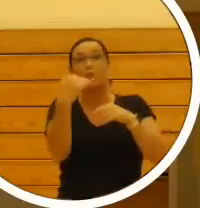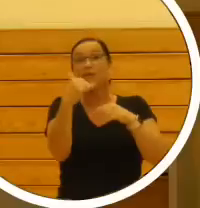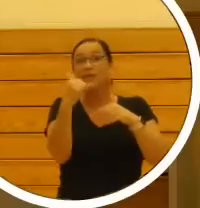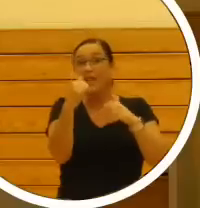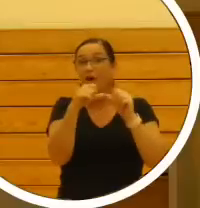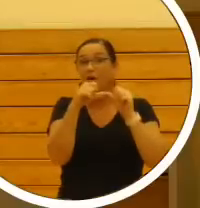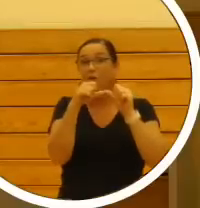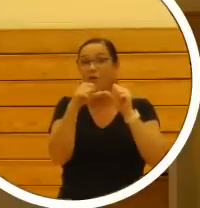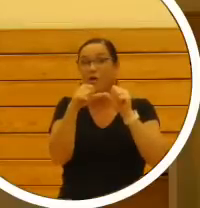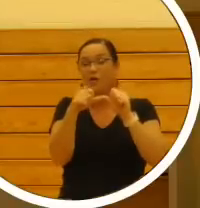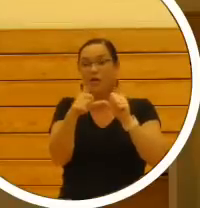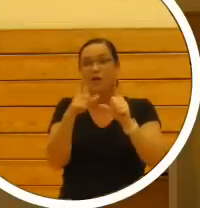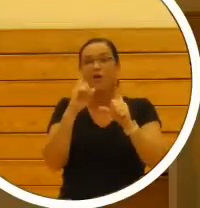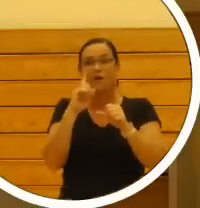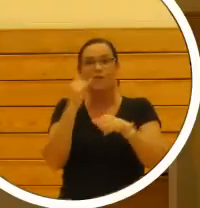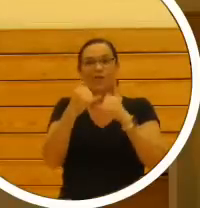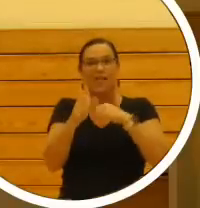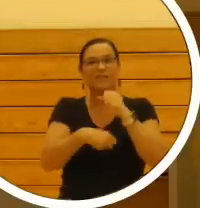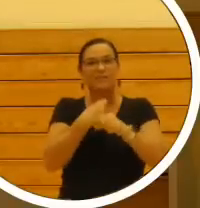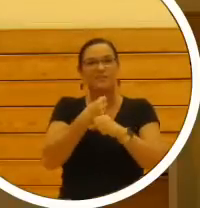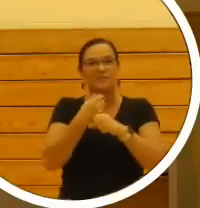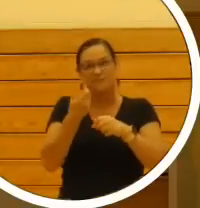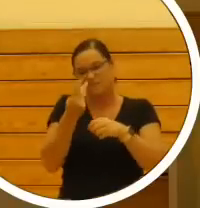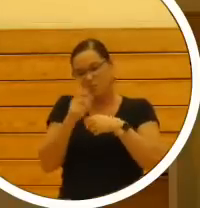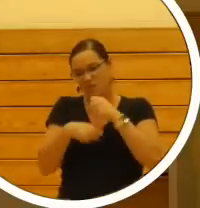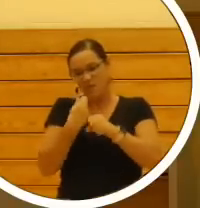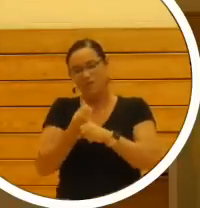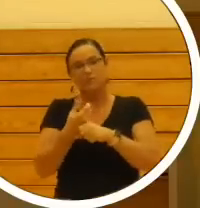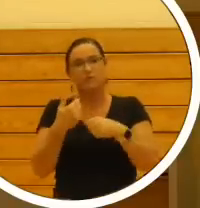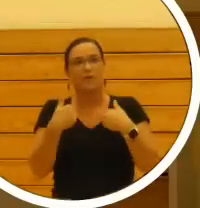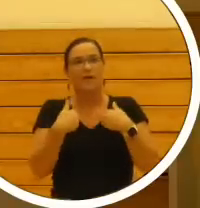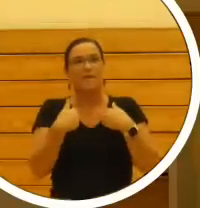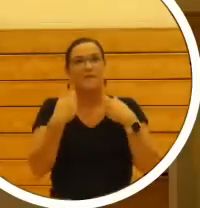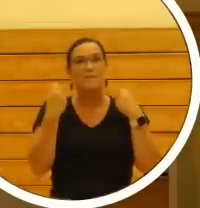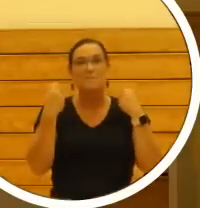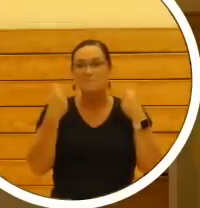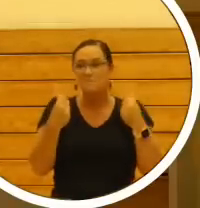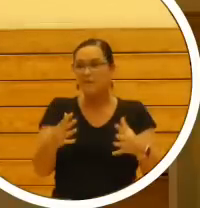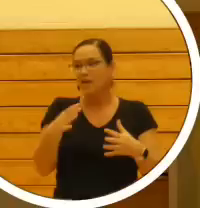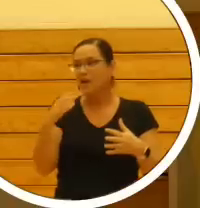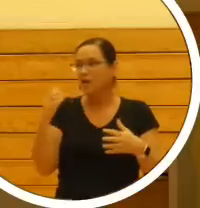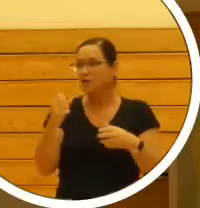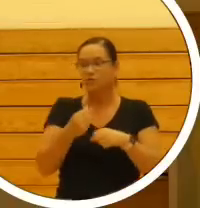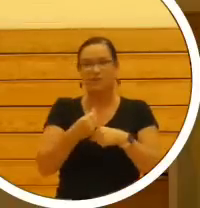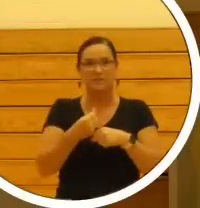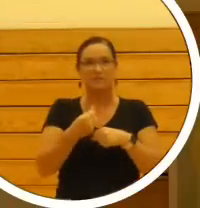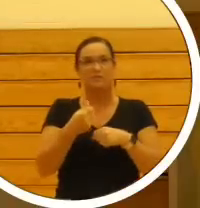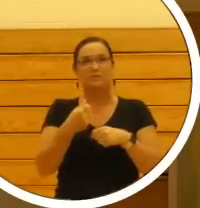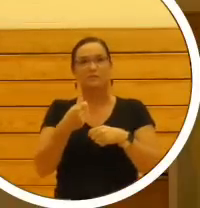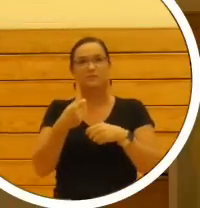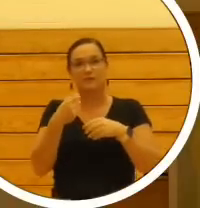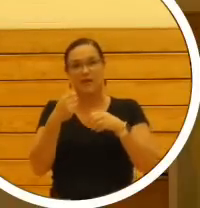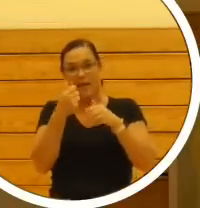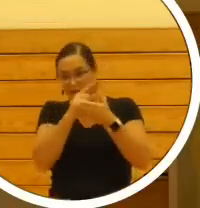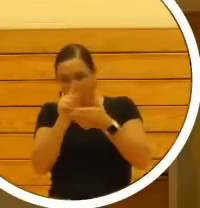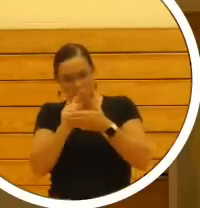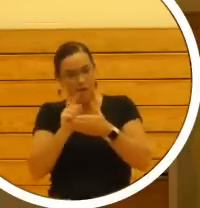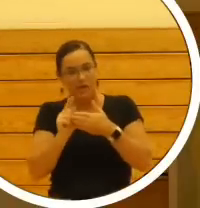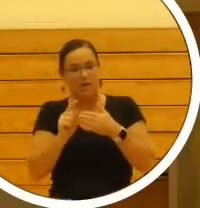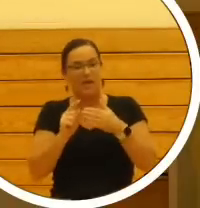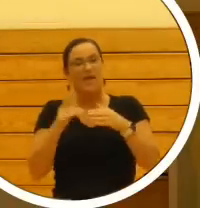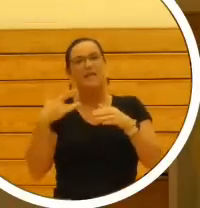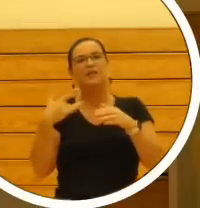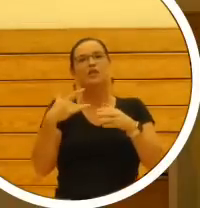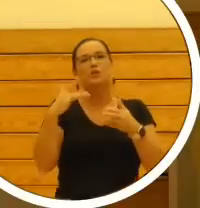the last few years. We typically get many hundreds of them a week beneath Pahala. Most of them are less